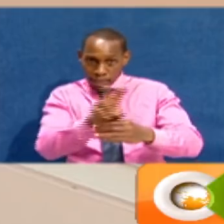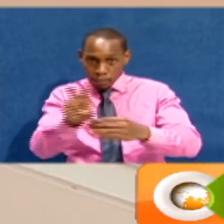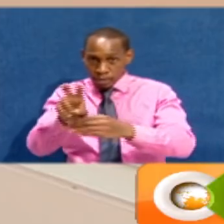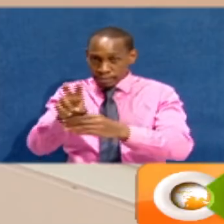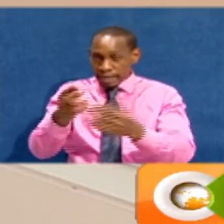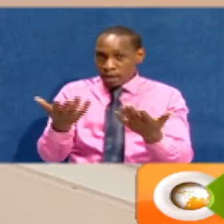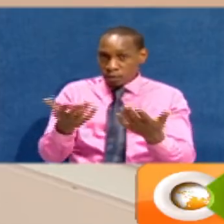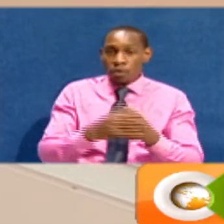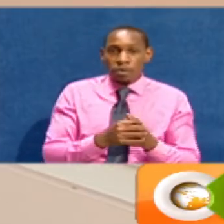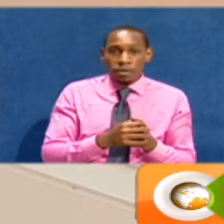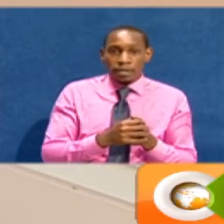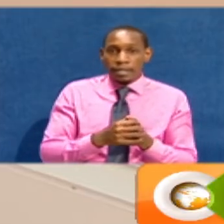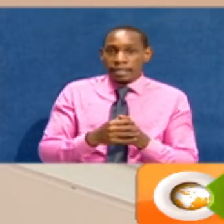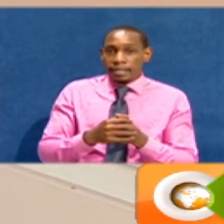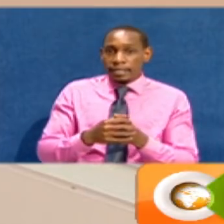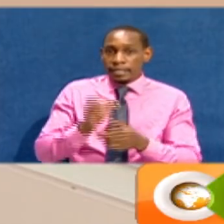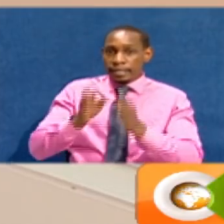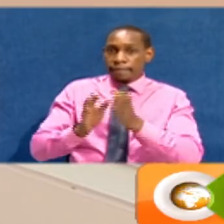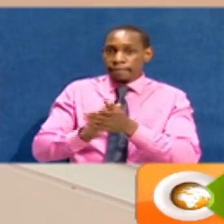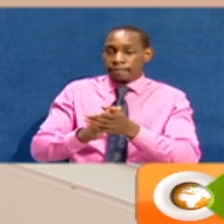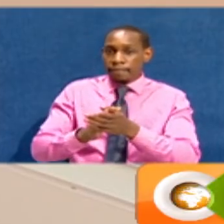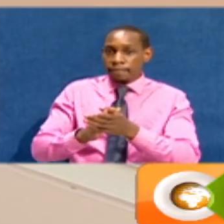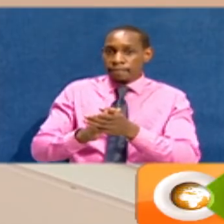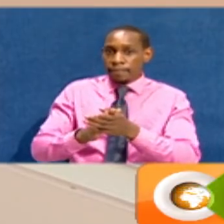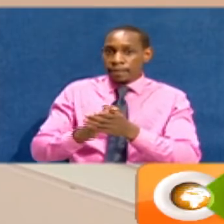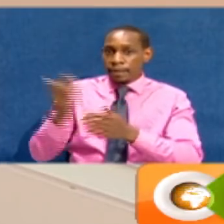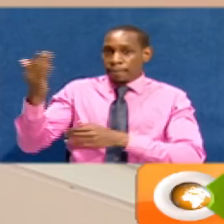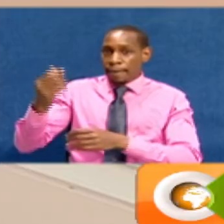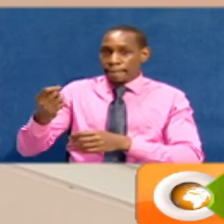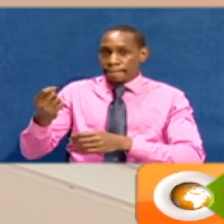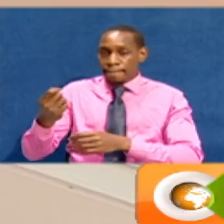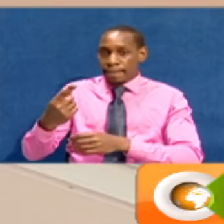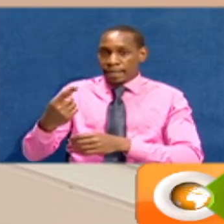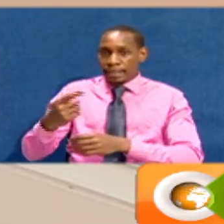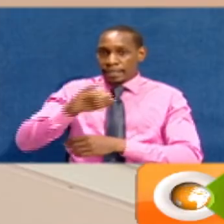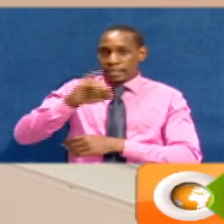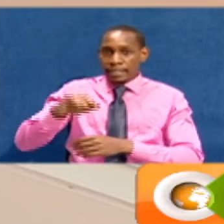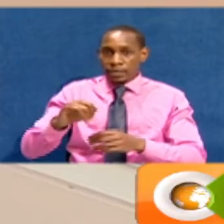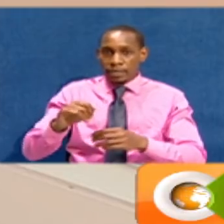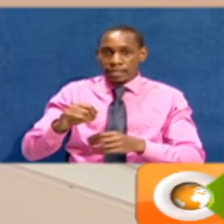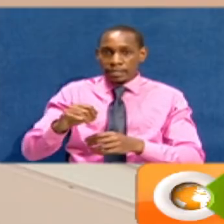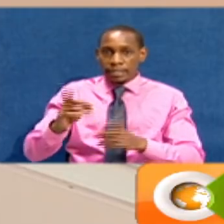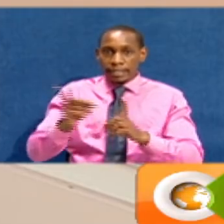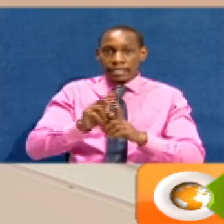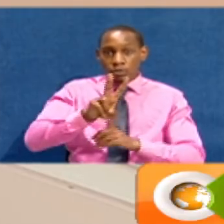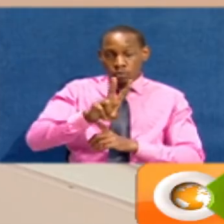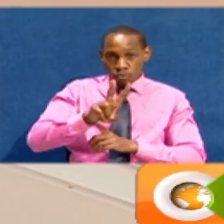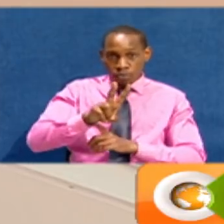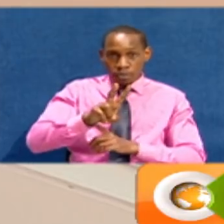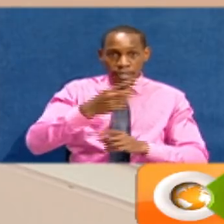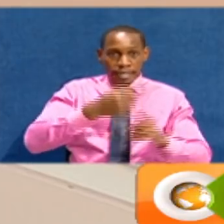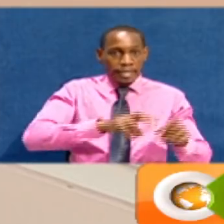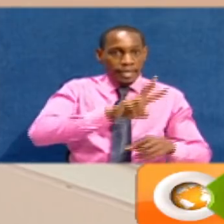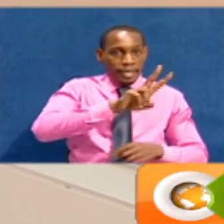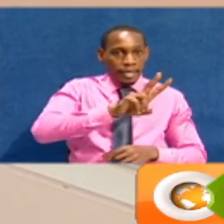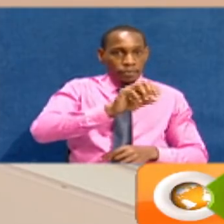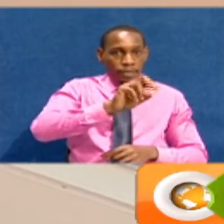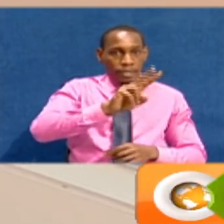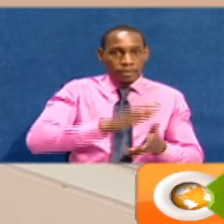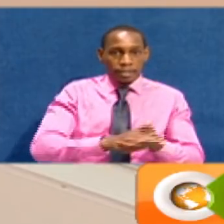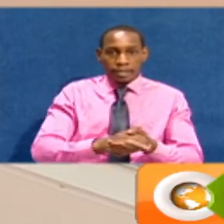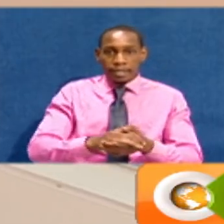and they're observant in the sense that if the last statement, for example, I think it was on January 2nd this year, if we're told